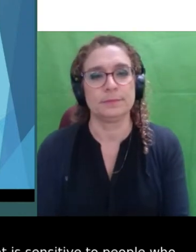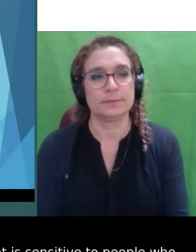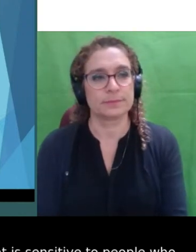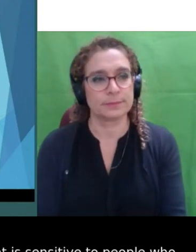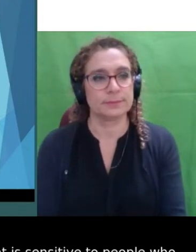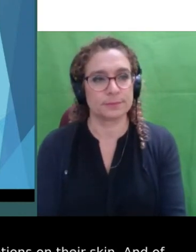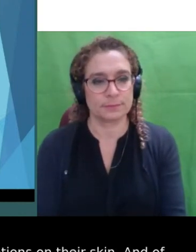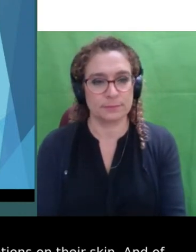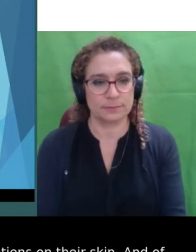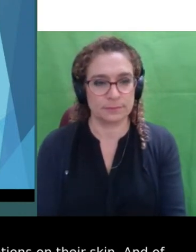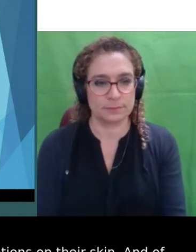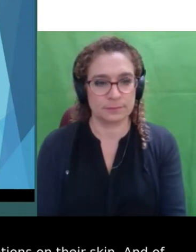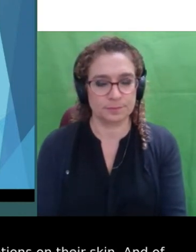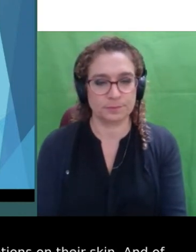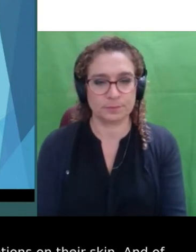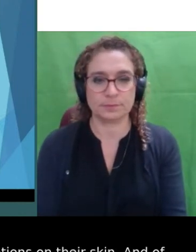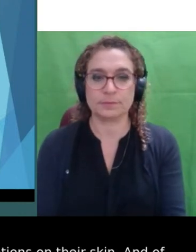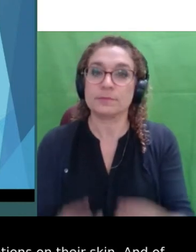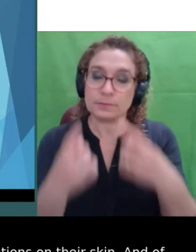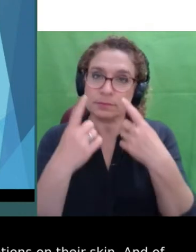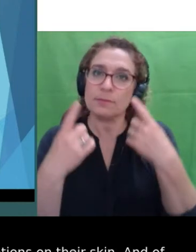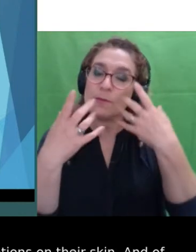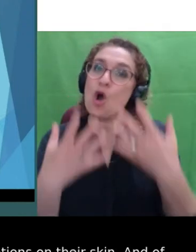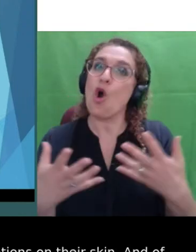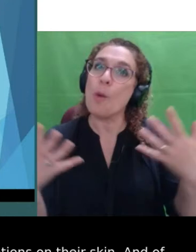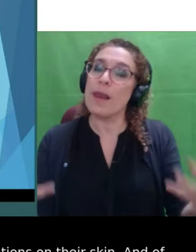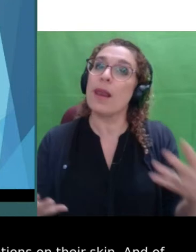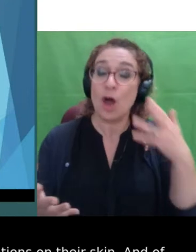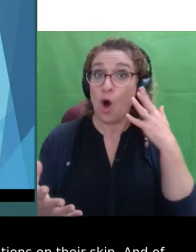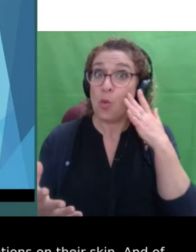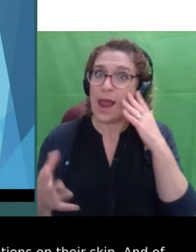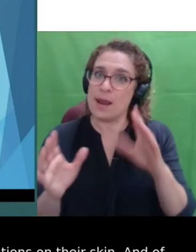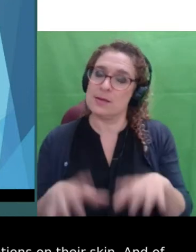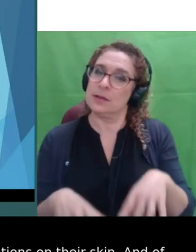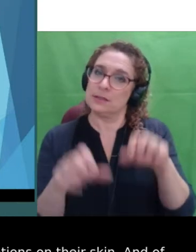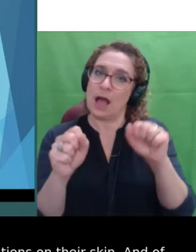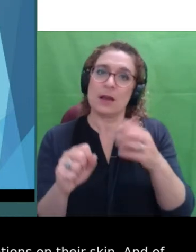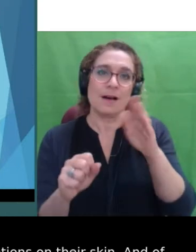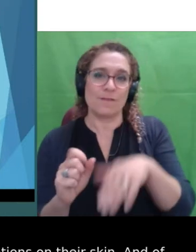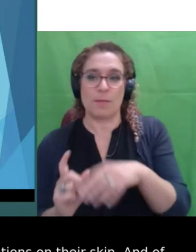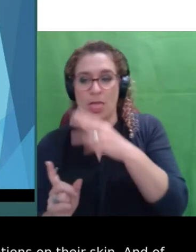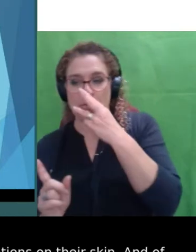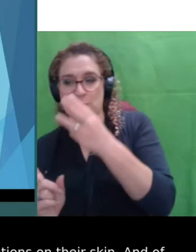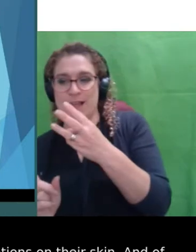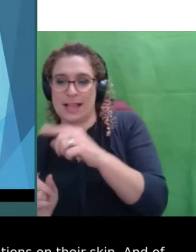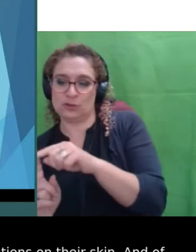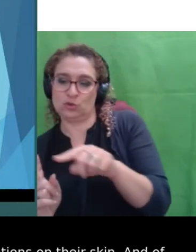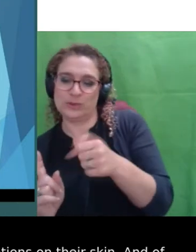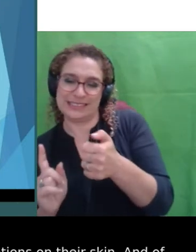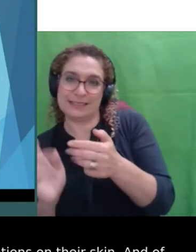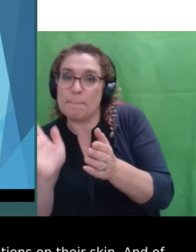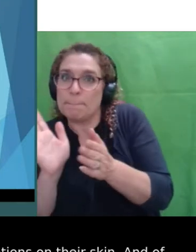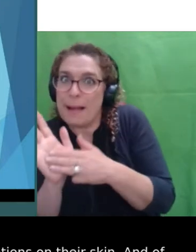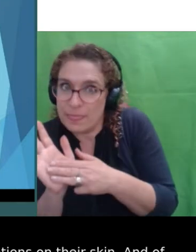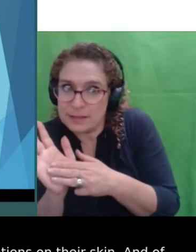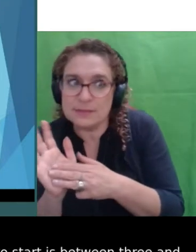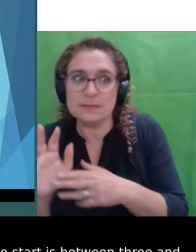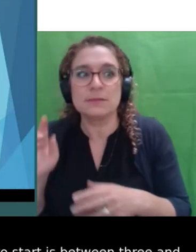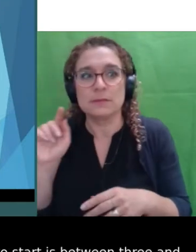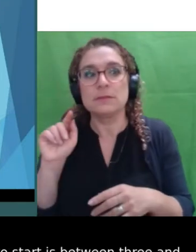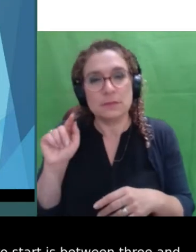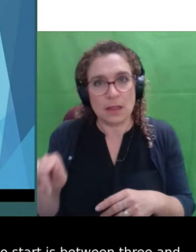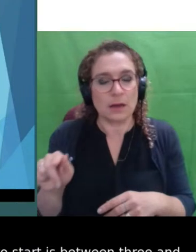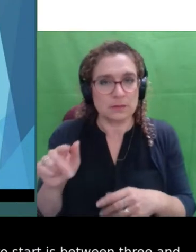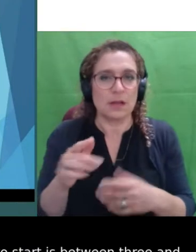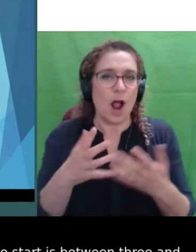beginning the common time for atopic x-men to start is between three and six months so that's quite important because there's quite a lot going